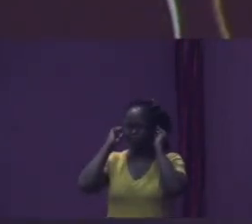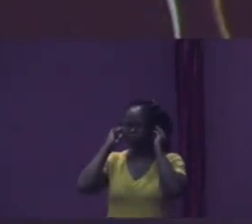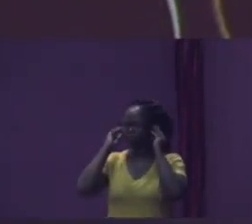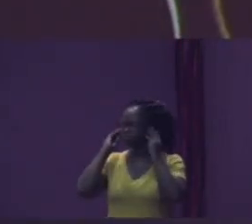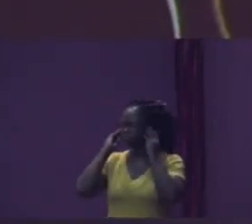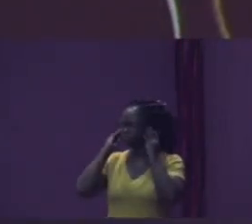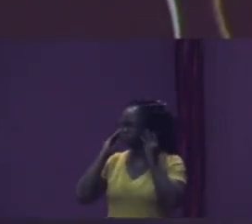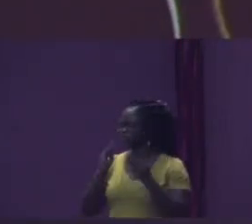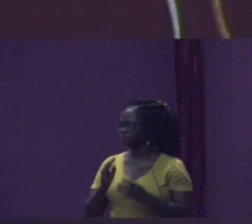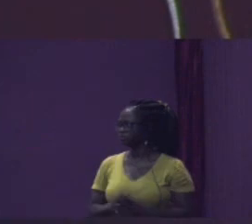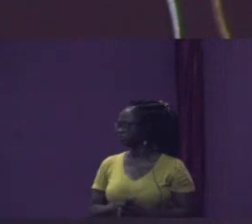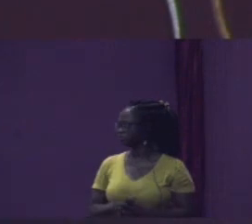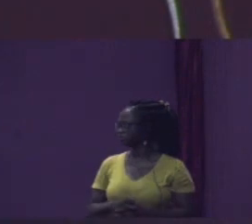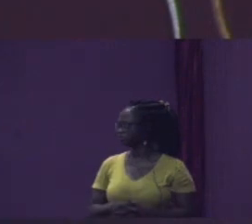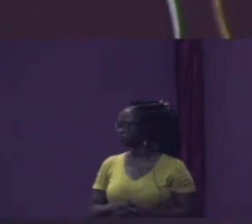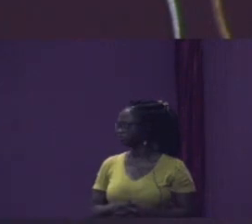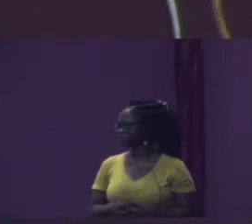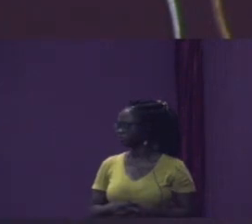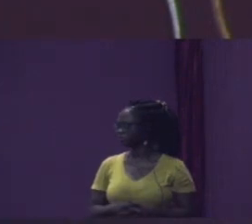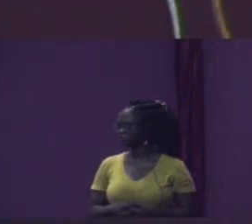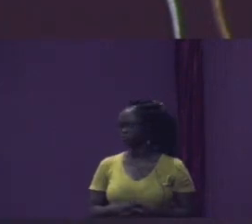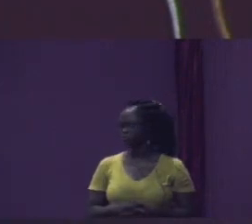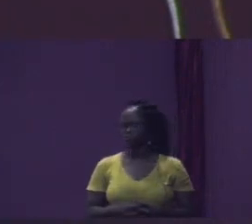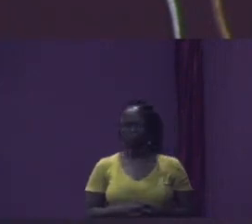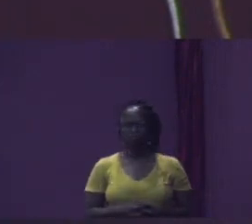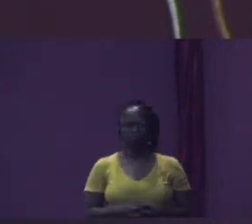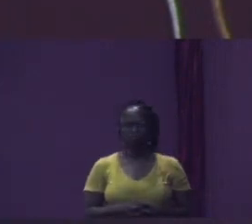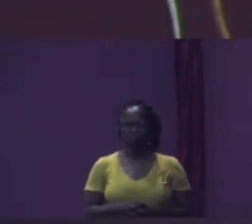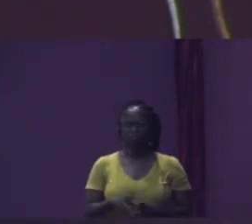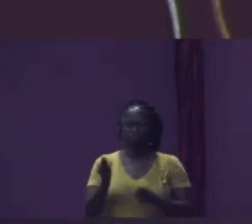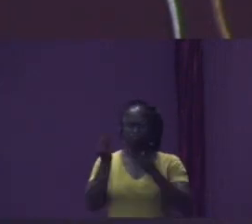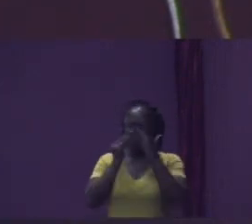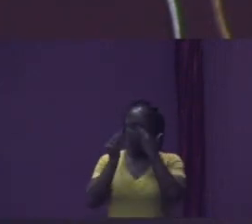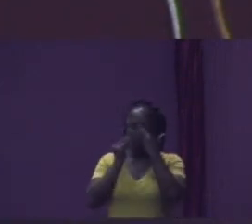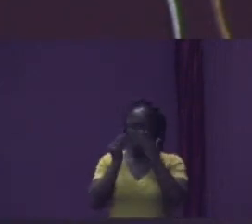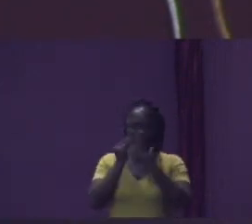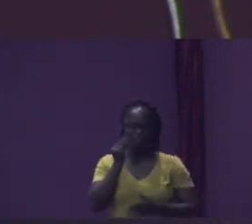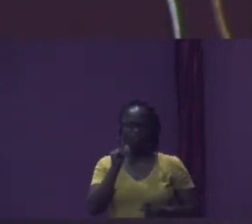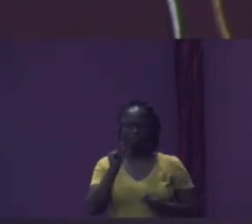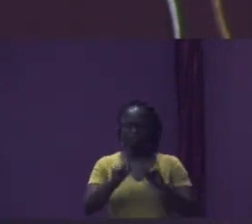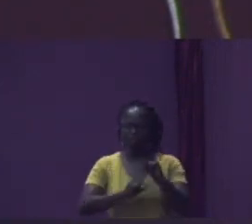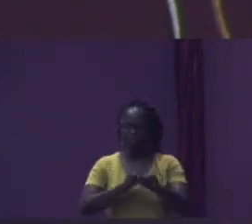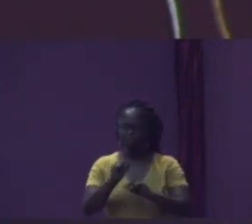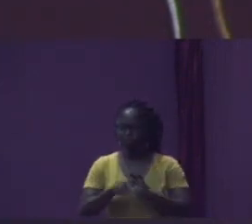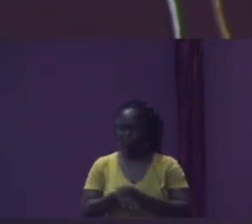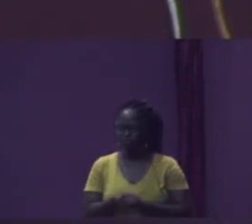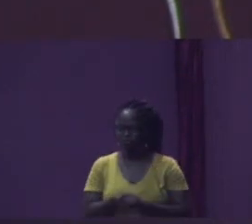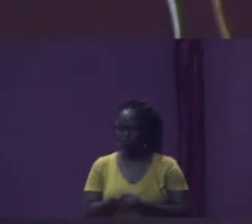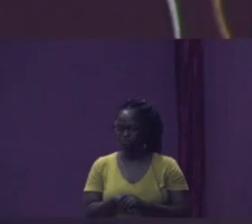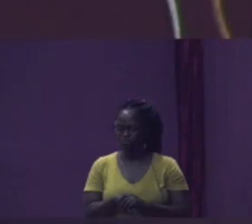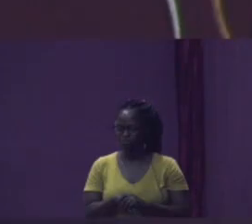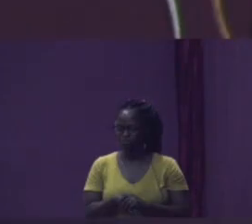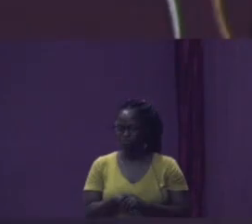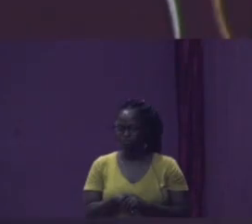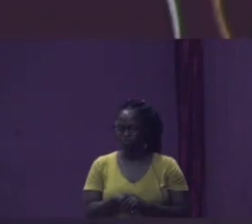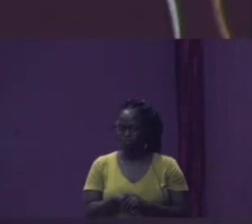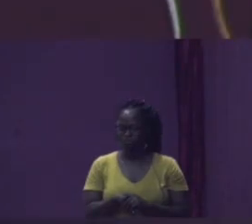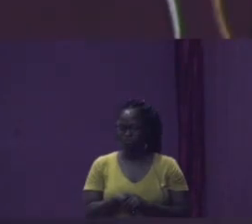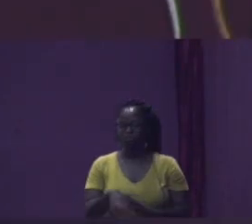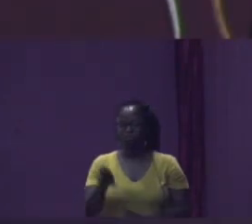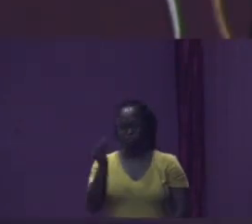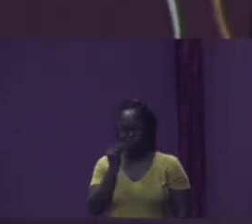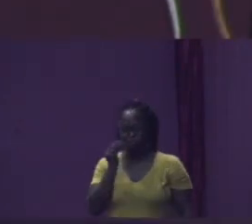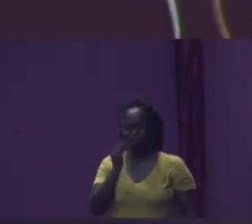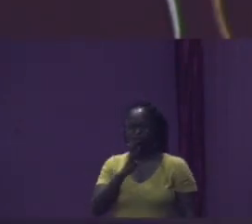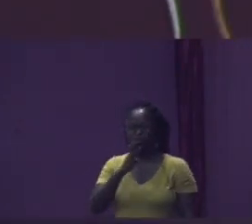They have tried to rescue a lot of the previous skills and some of the knowledge. They see themselves as sort